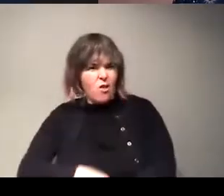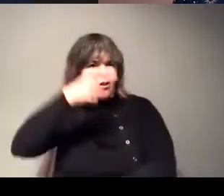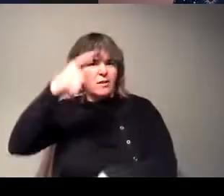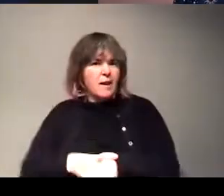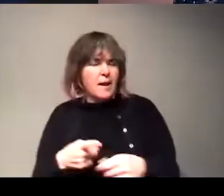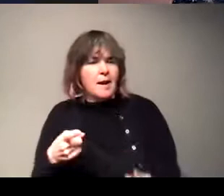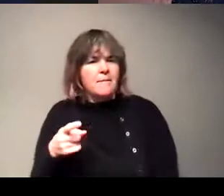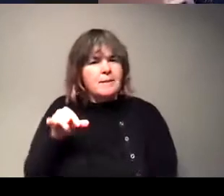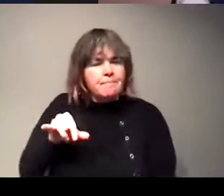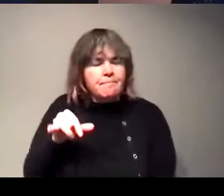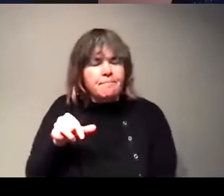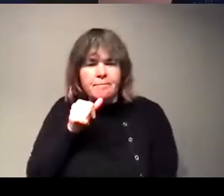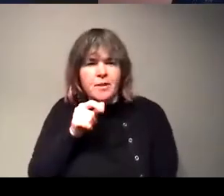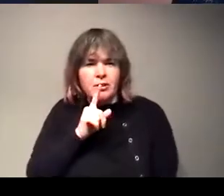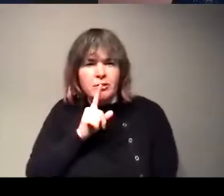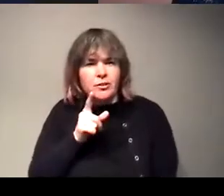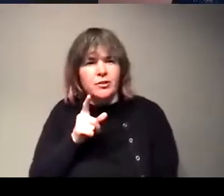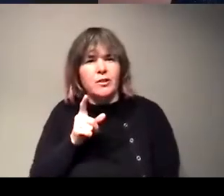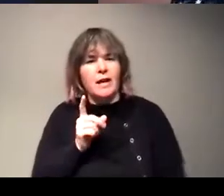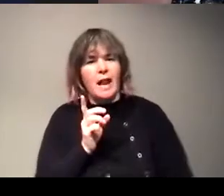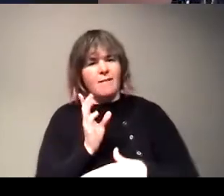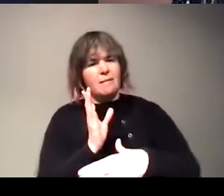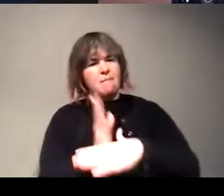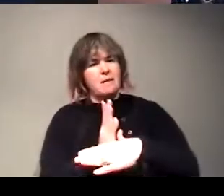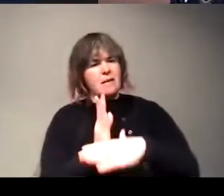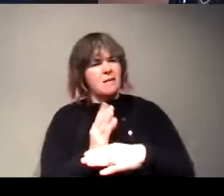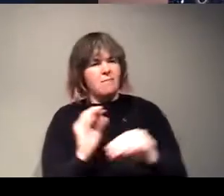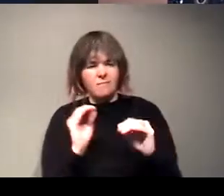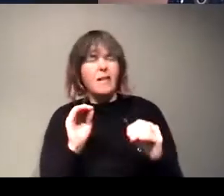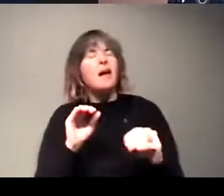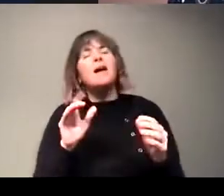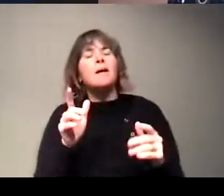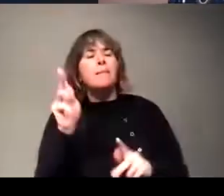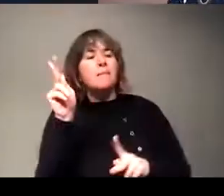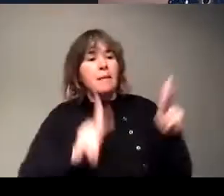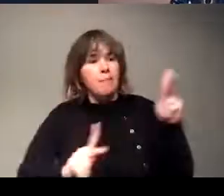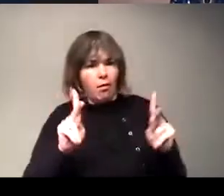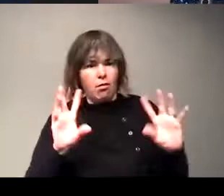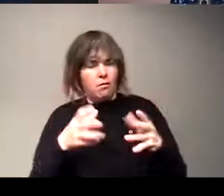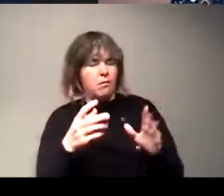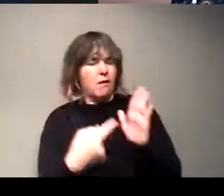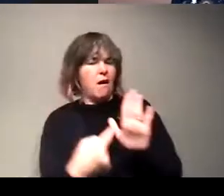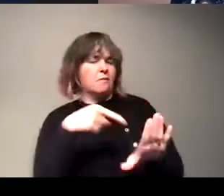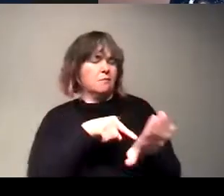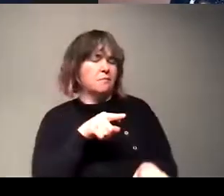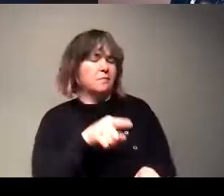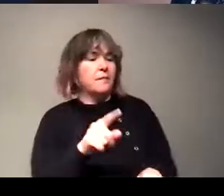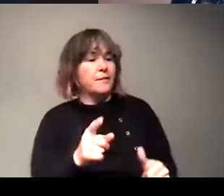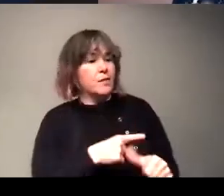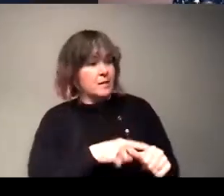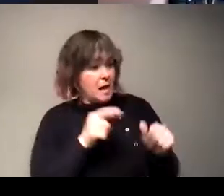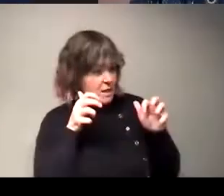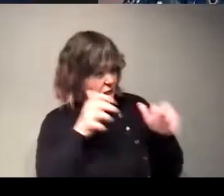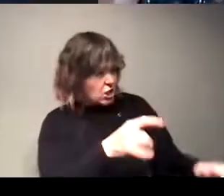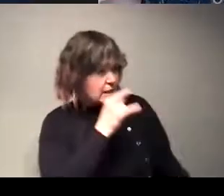see any like intermediate black holes. It's like if you had a population of people that you had seen for the first time, tons and tons of